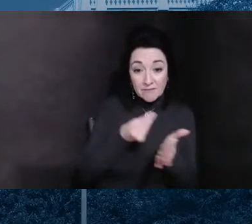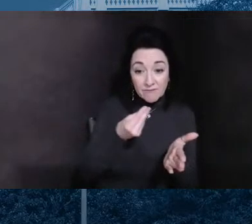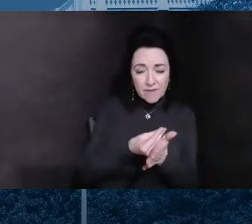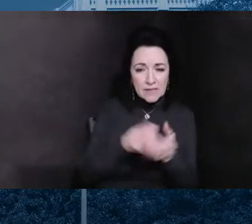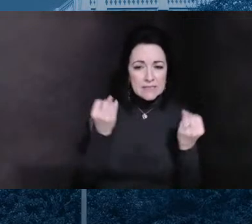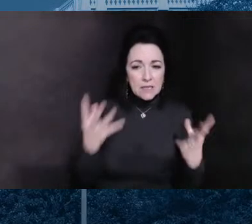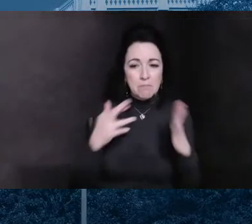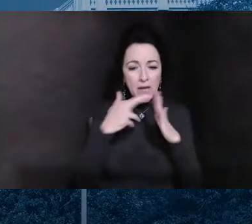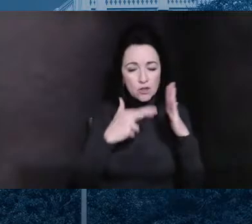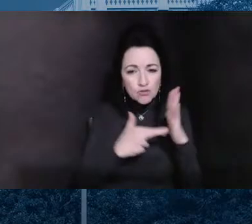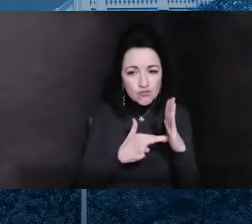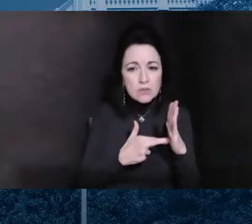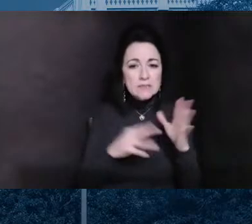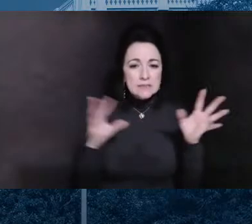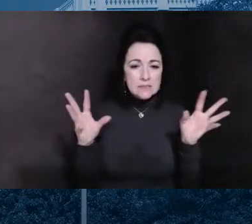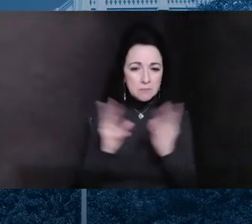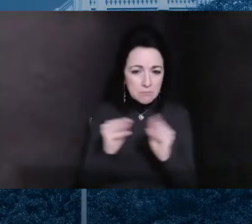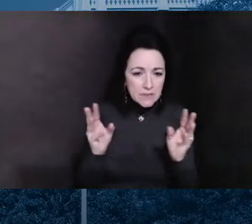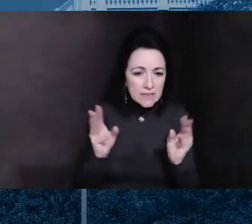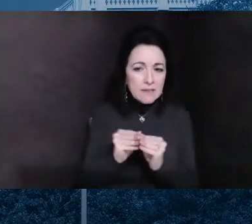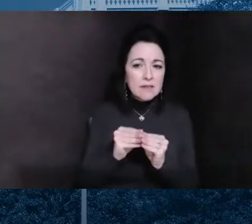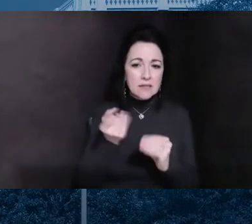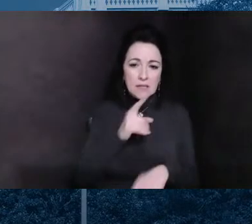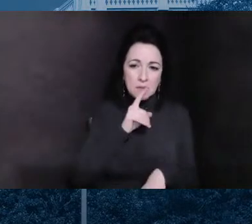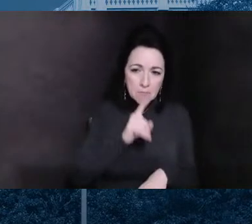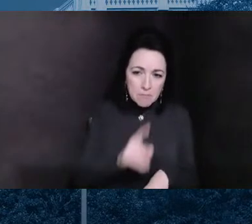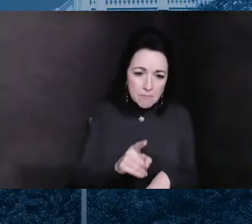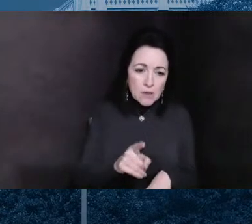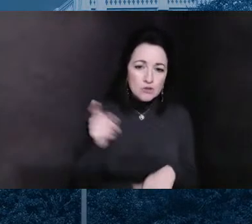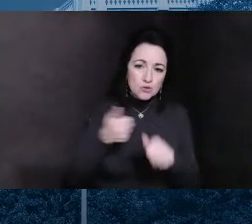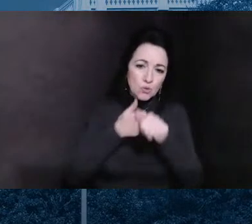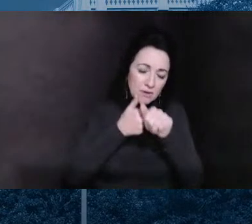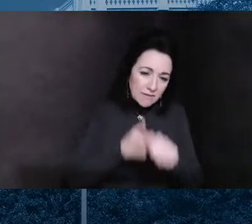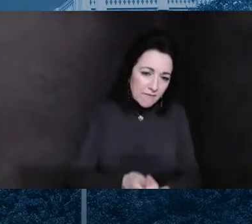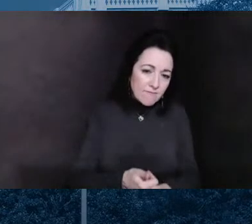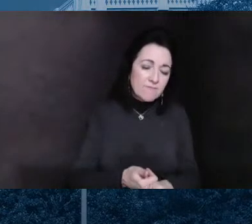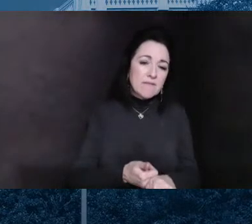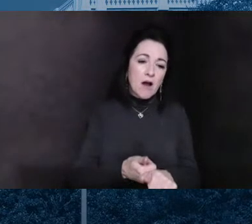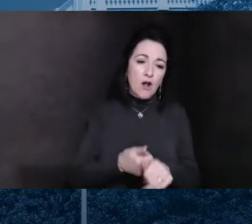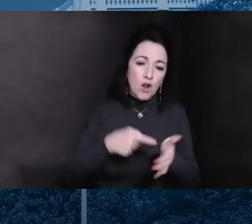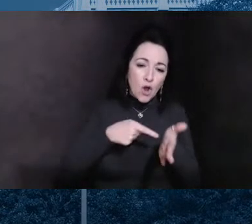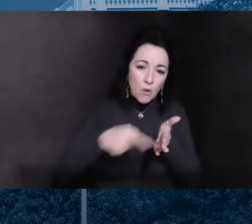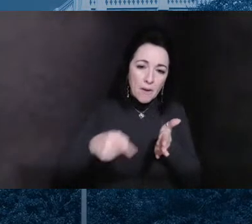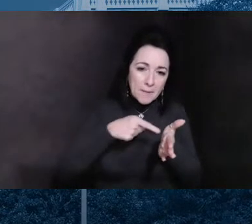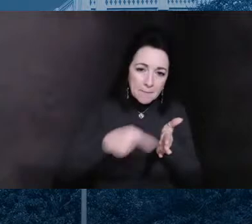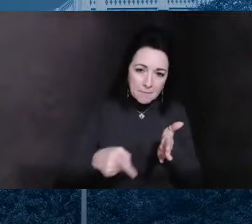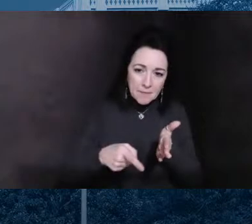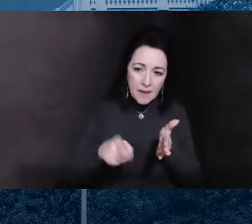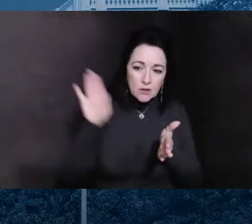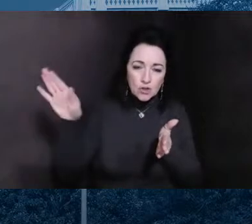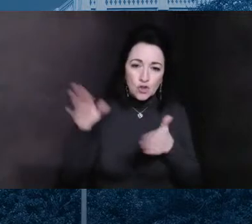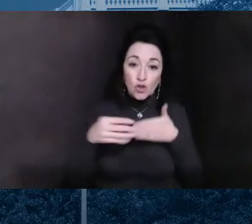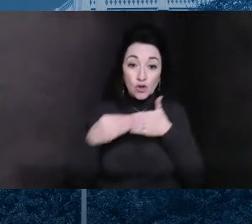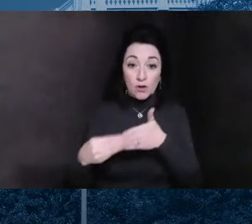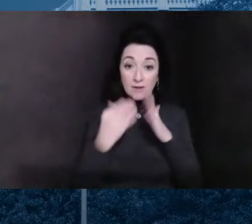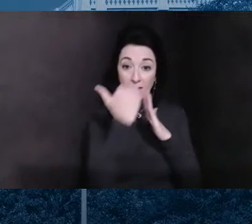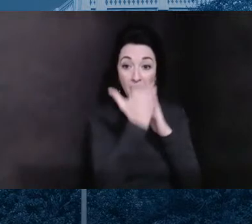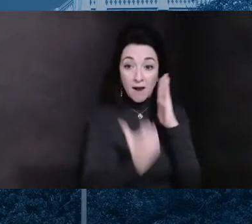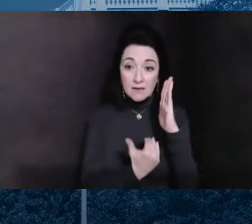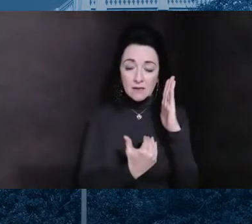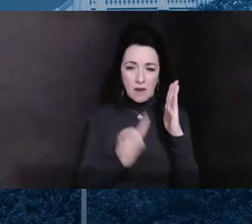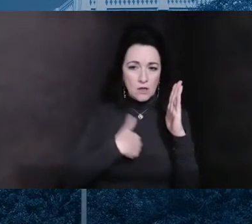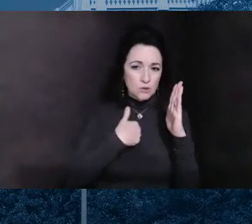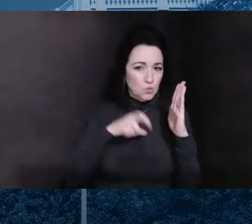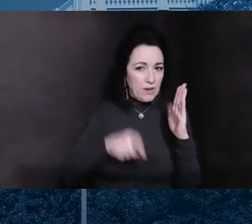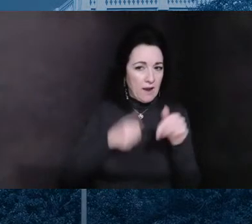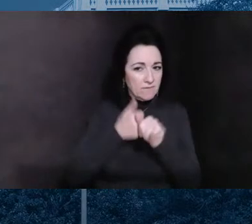and worksheets and meetings that go through to make sure you scope it out. You're following procurement guidelines at the state level and the federal level, et cetera, to get the money back. But